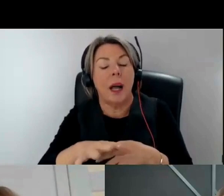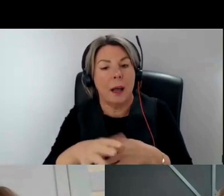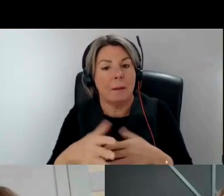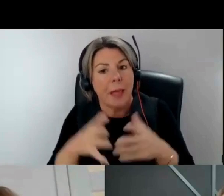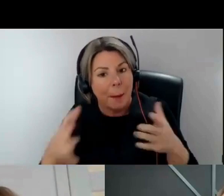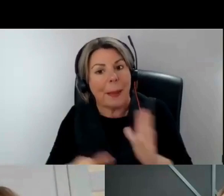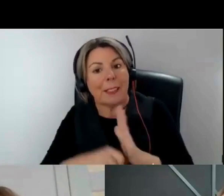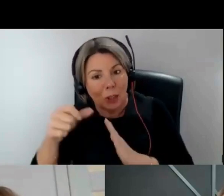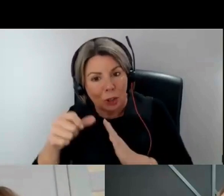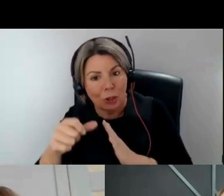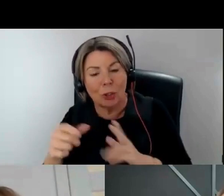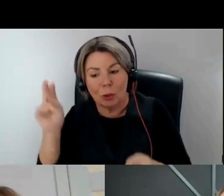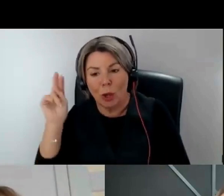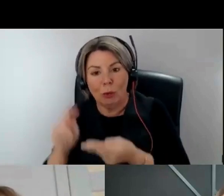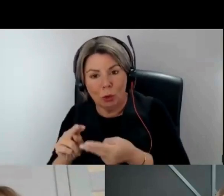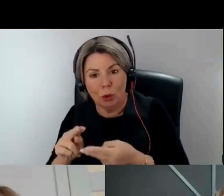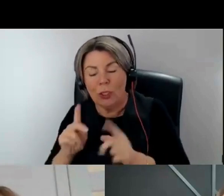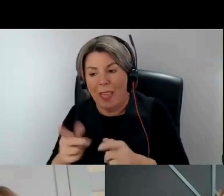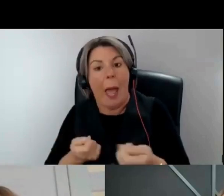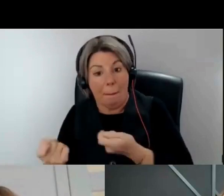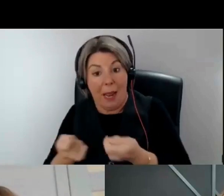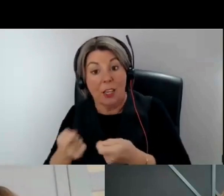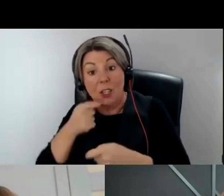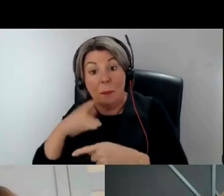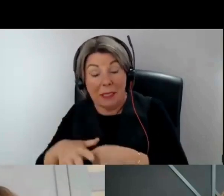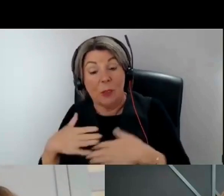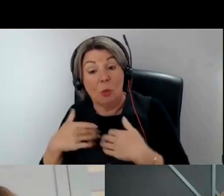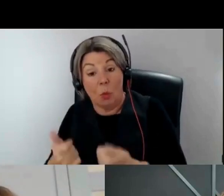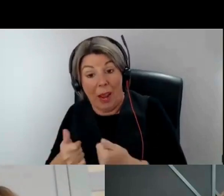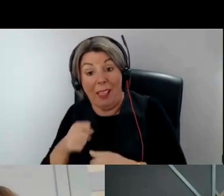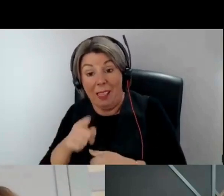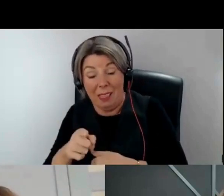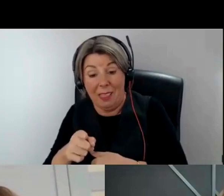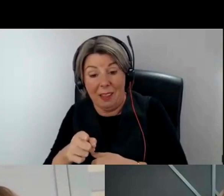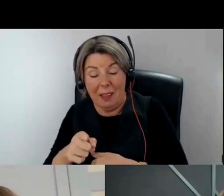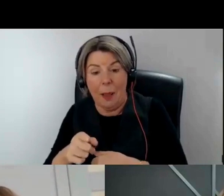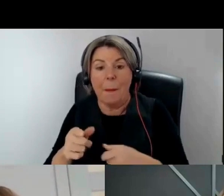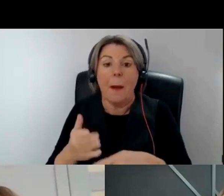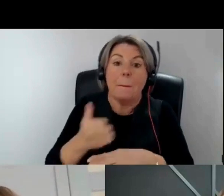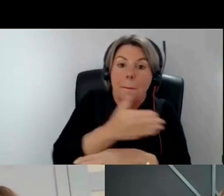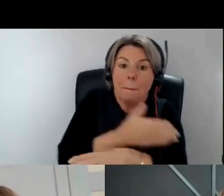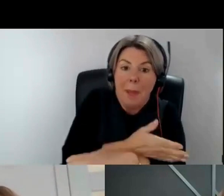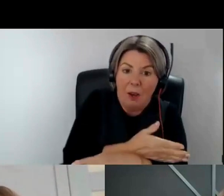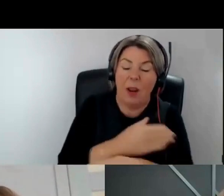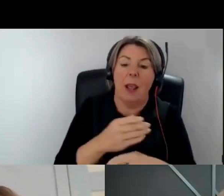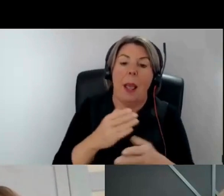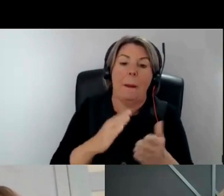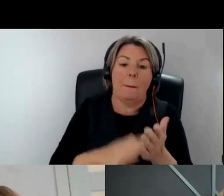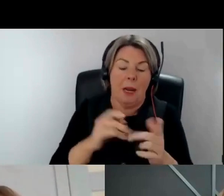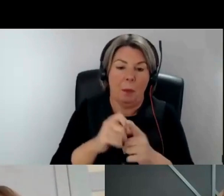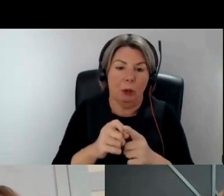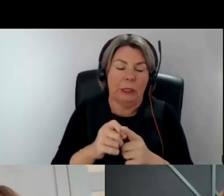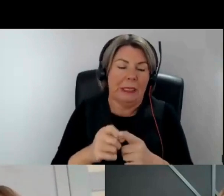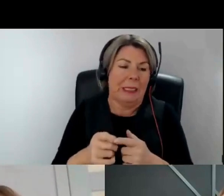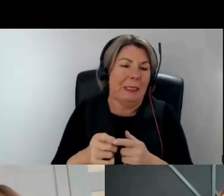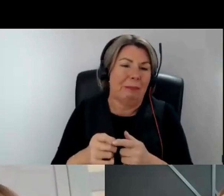women are having to have because it does manage bleeding really well. And one of the problems in perimenopause is that heavy